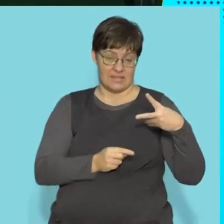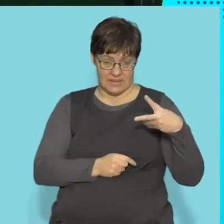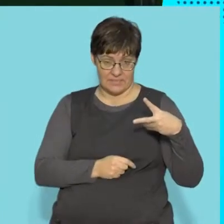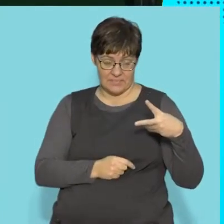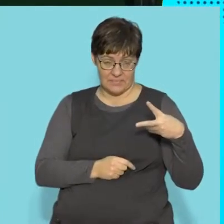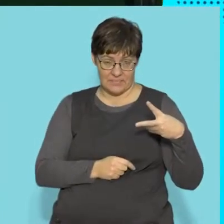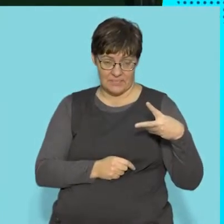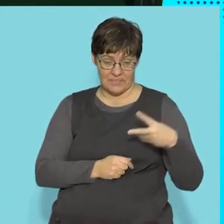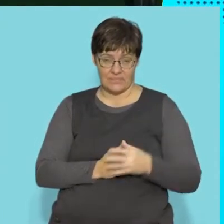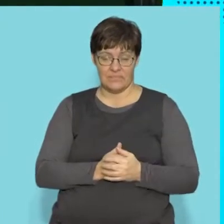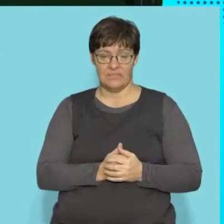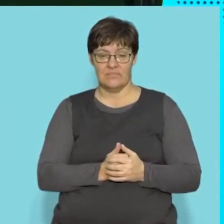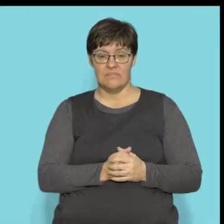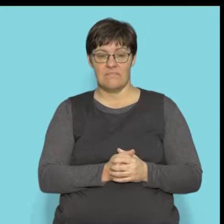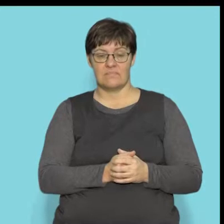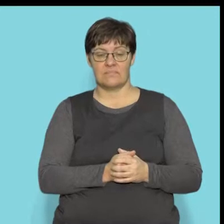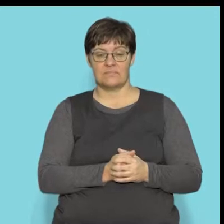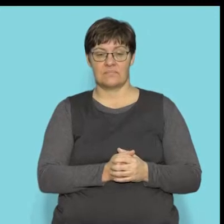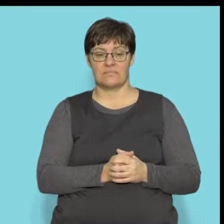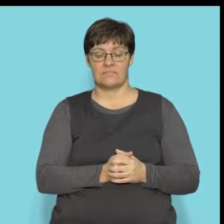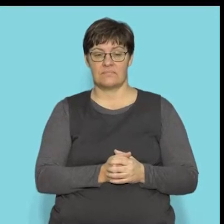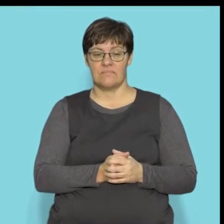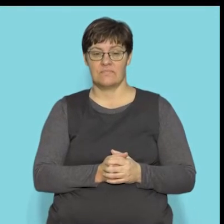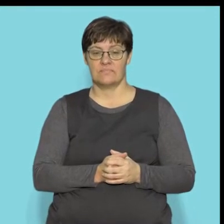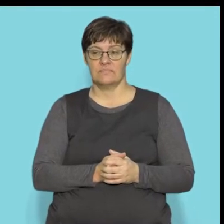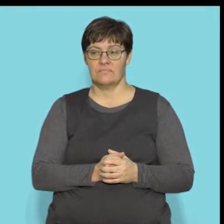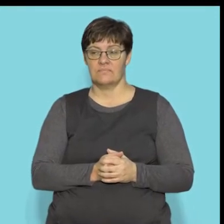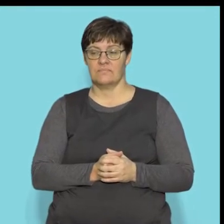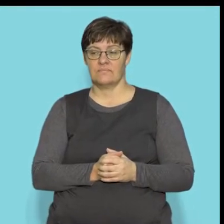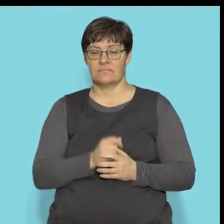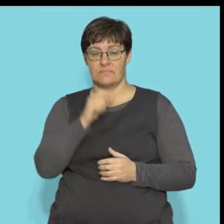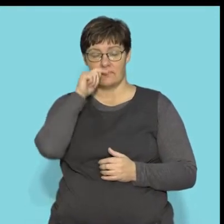question in my paragraph. So,